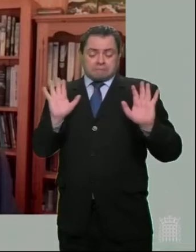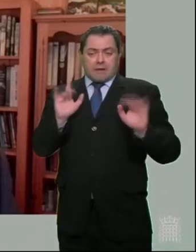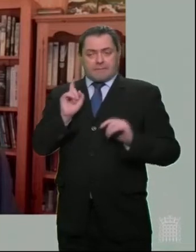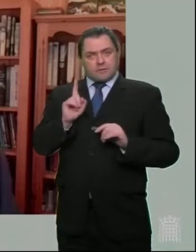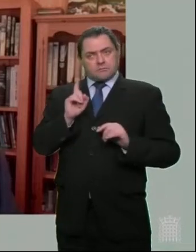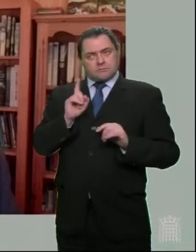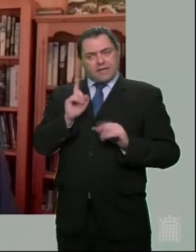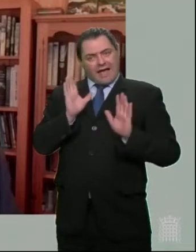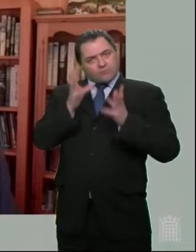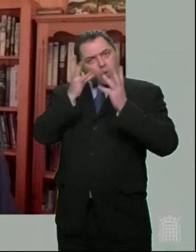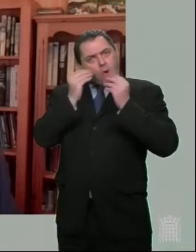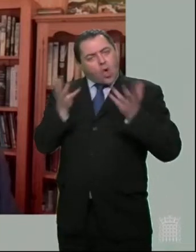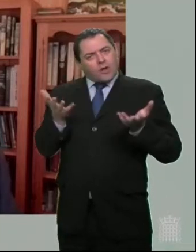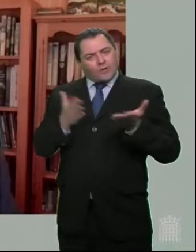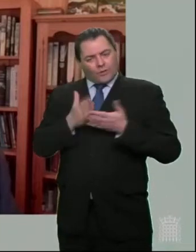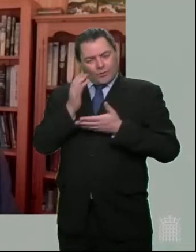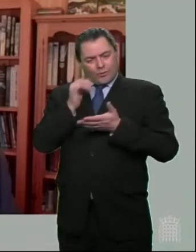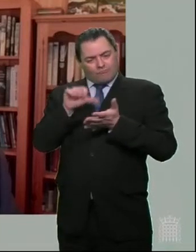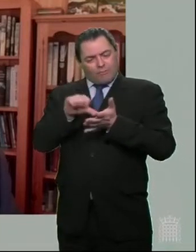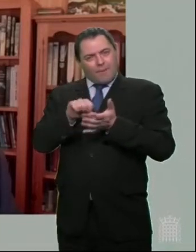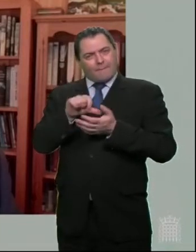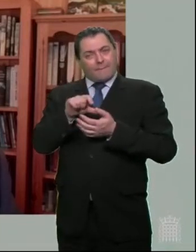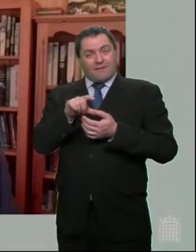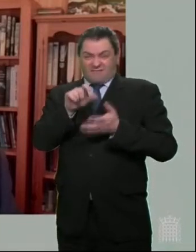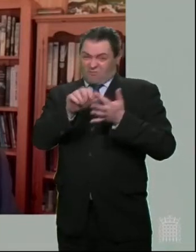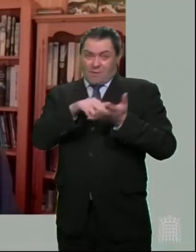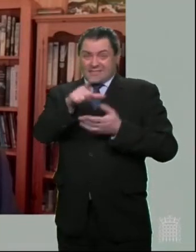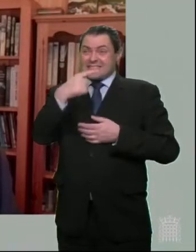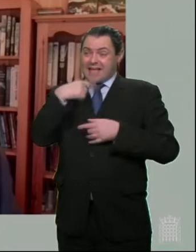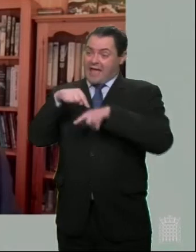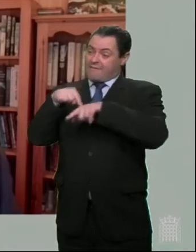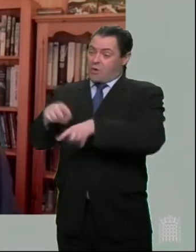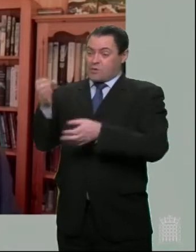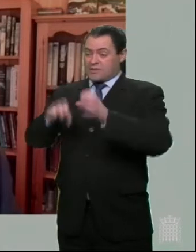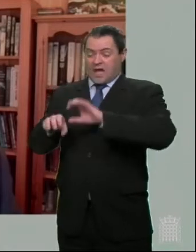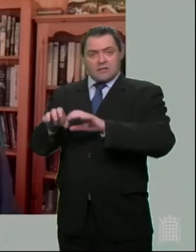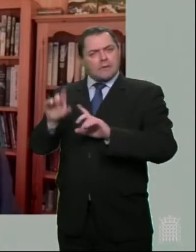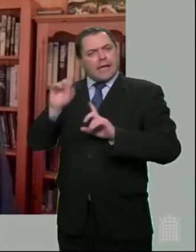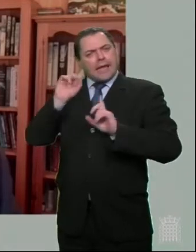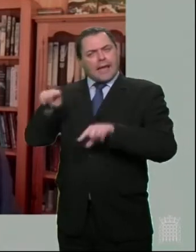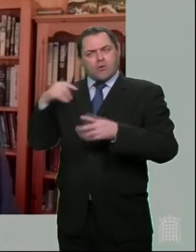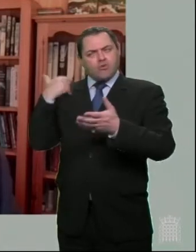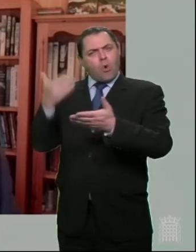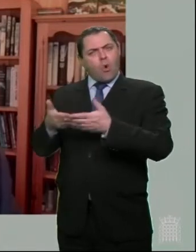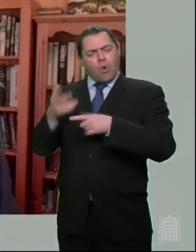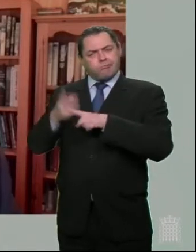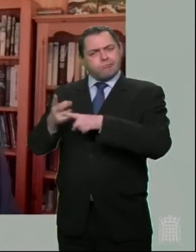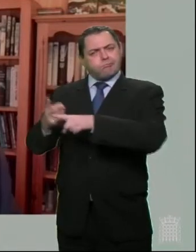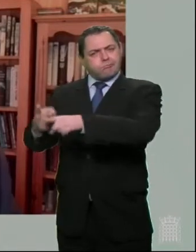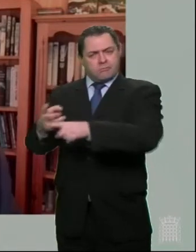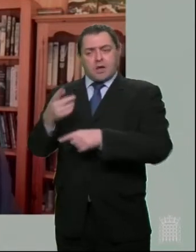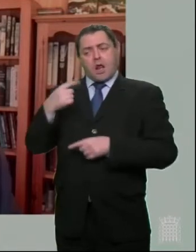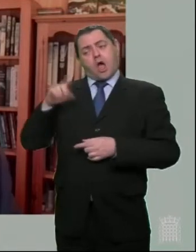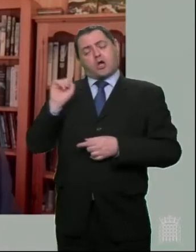Minister who has repeatedly ignored the scientific advice. When we called on the Prime Minister to introduce tough border controls last